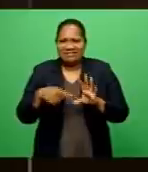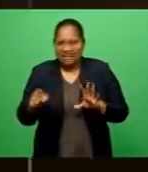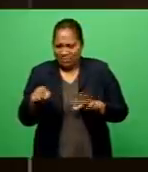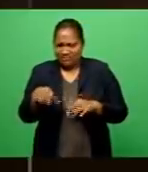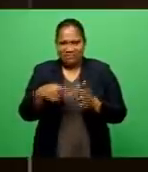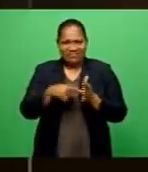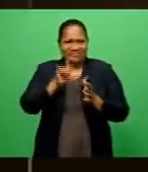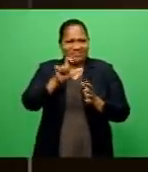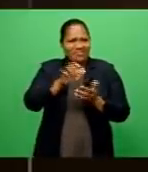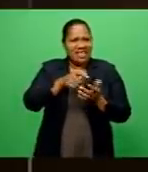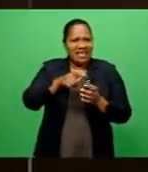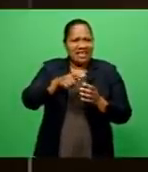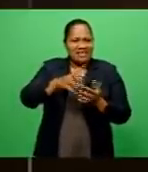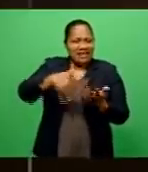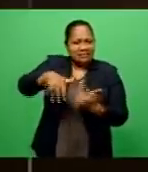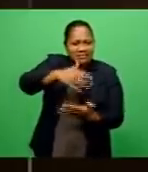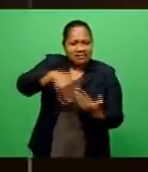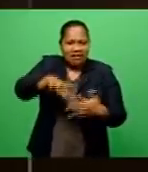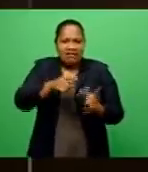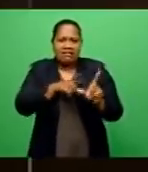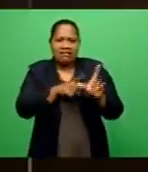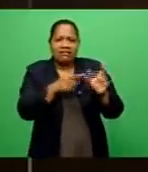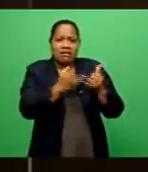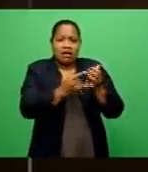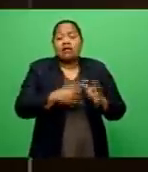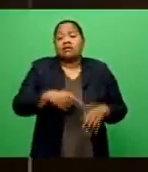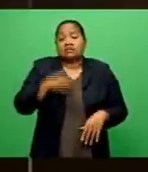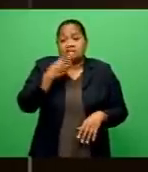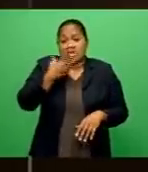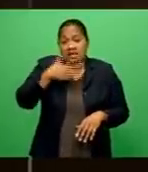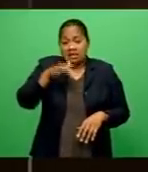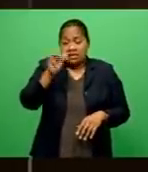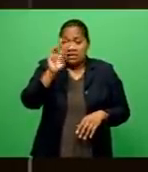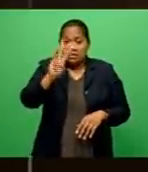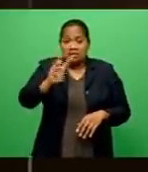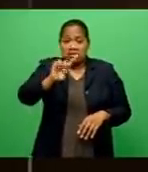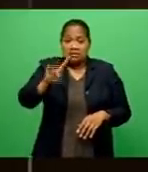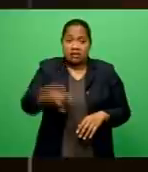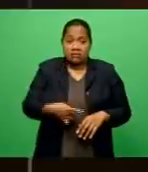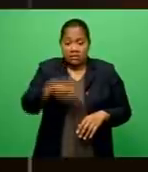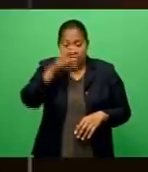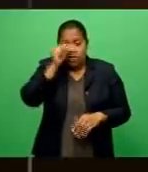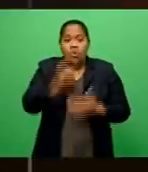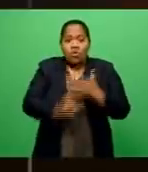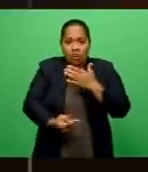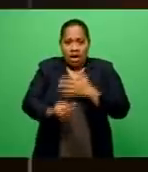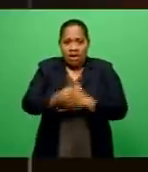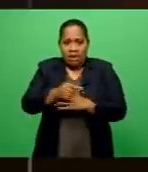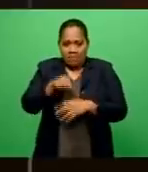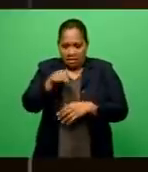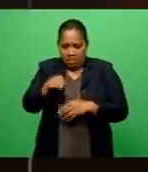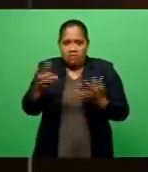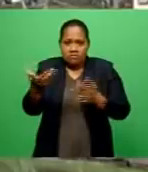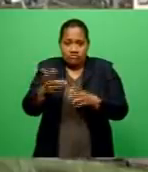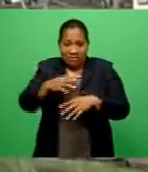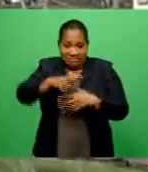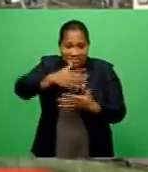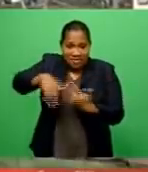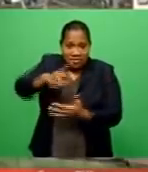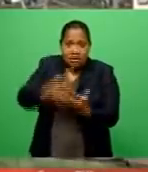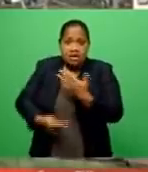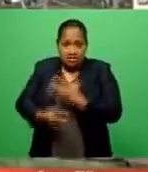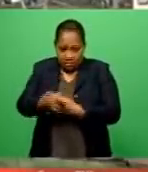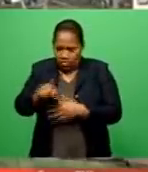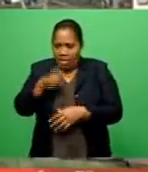Yasa. Bainimarama says 93,000 Fijians were on the direct path of the cyclone. Aquila Dama reports. TC Yasa may